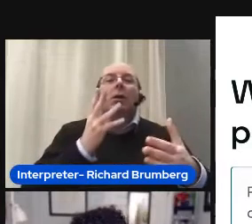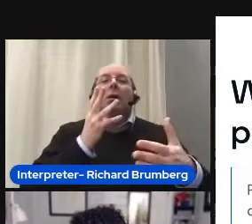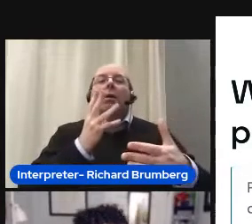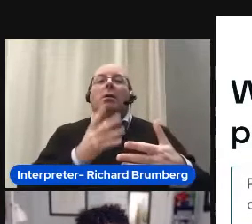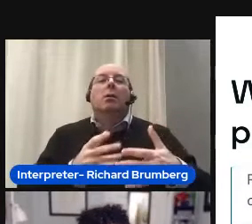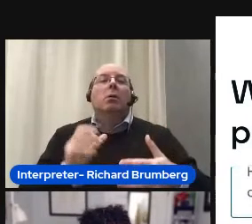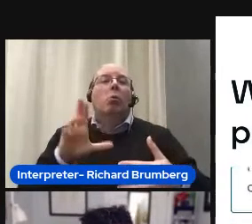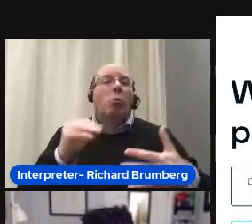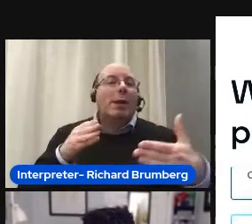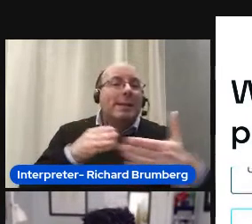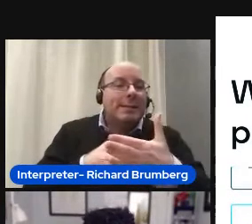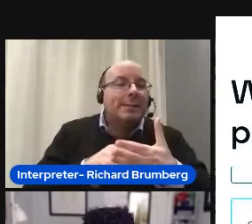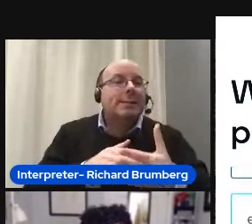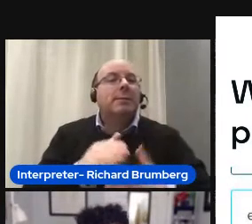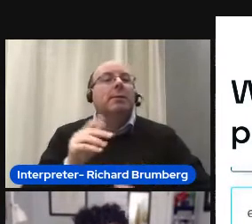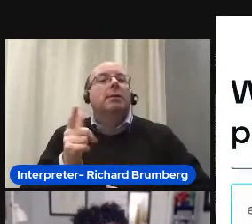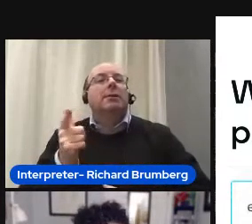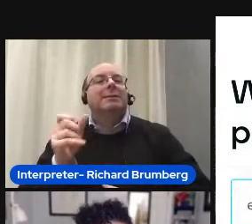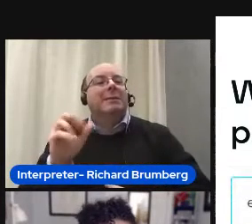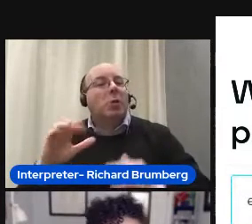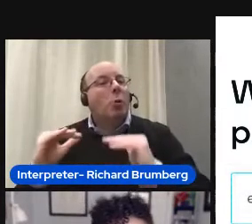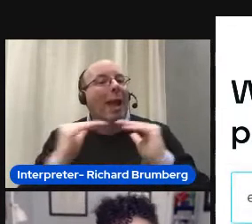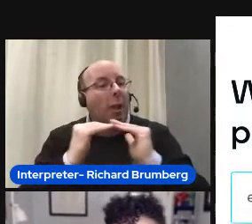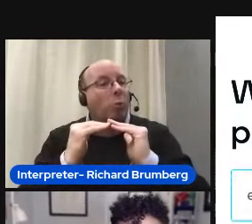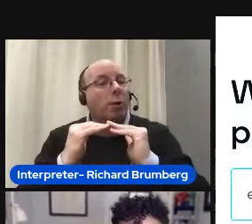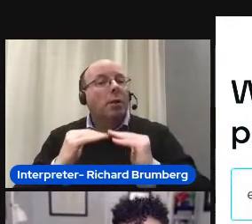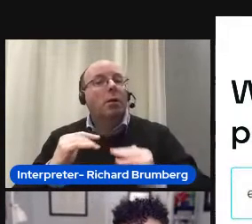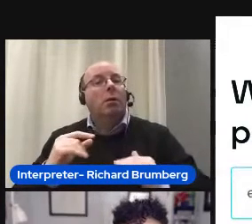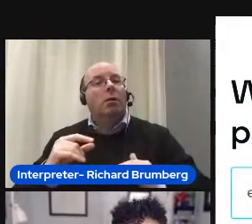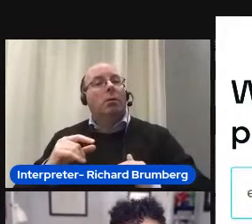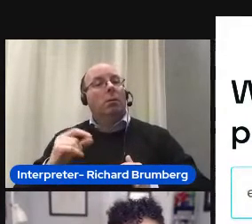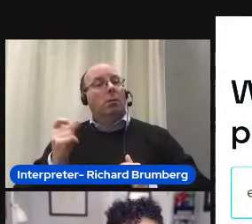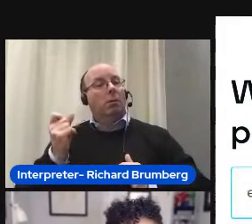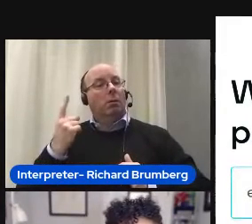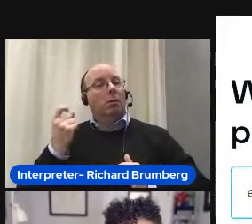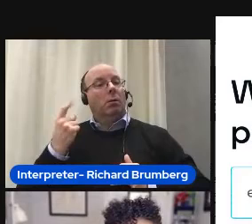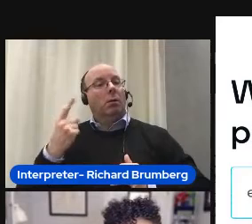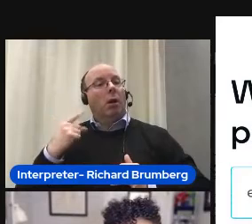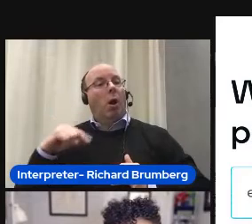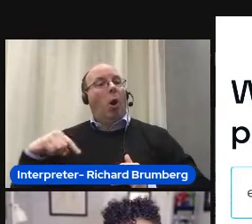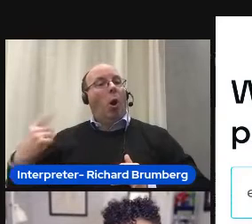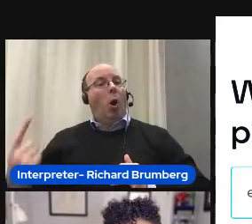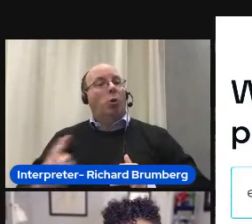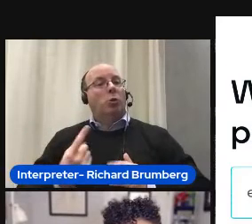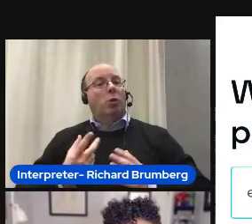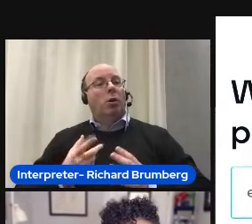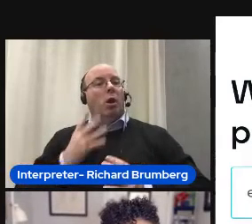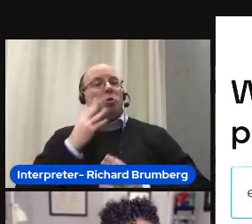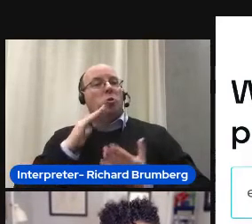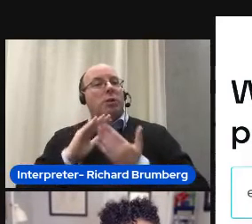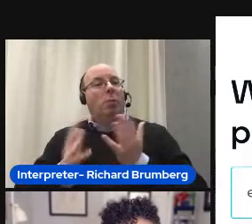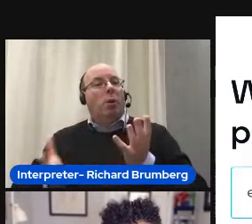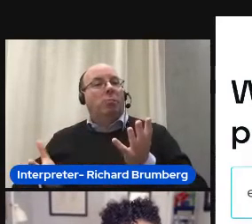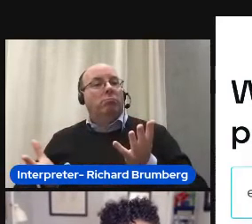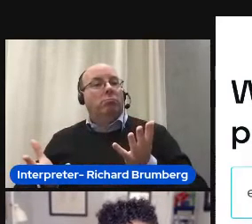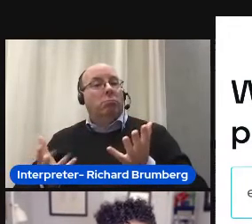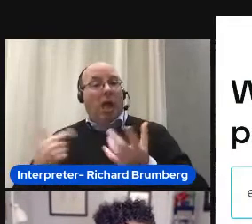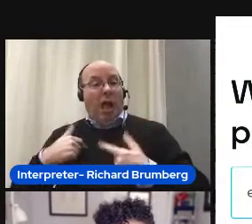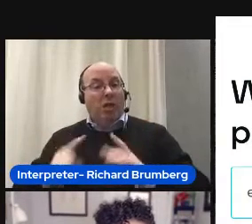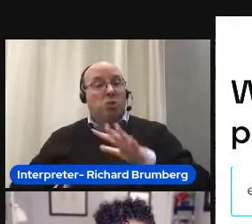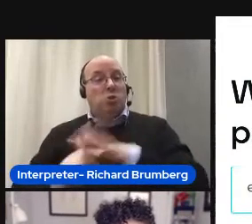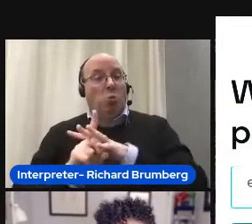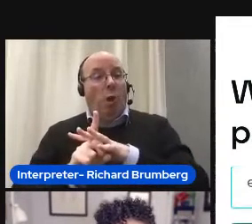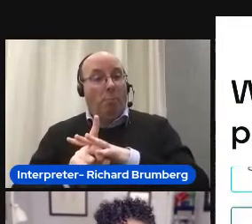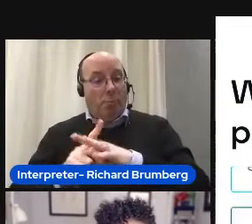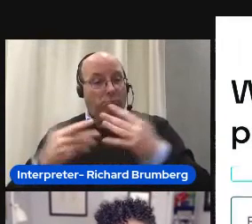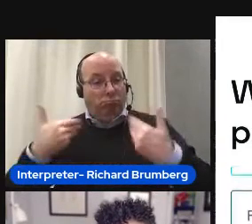it be on gender equity, I am also promoting the Jewish community in ways just by my very presence. And so I